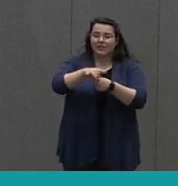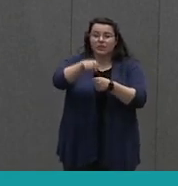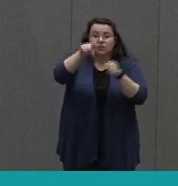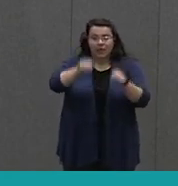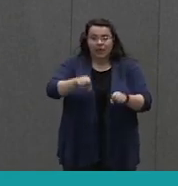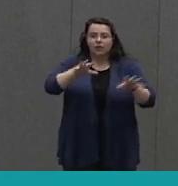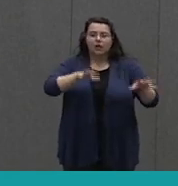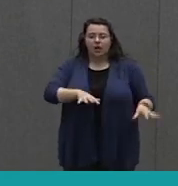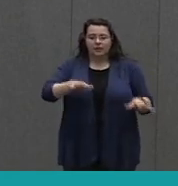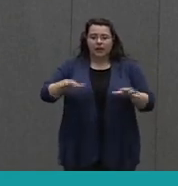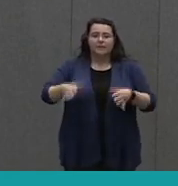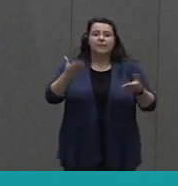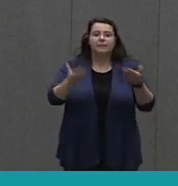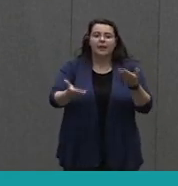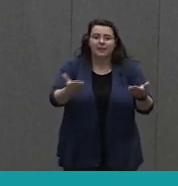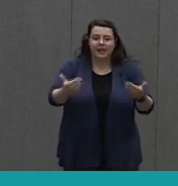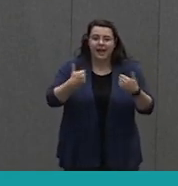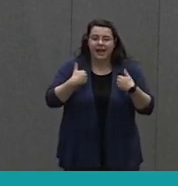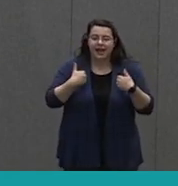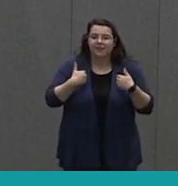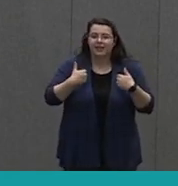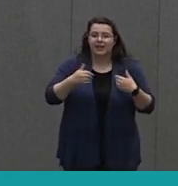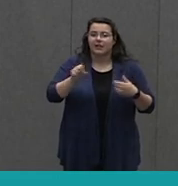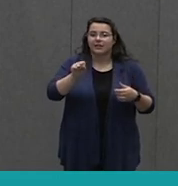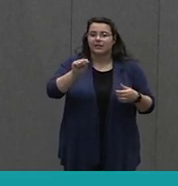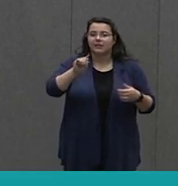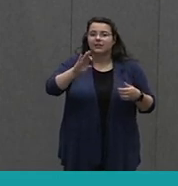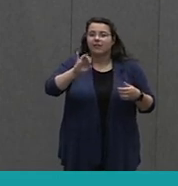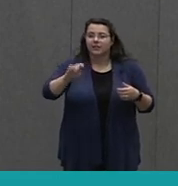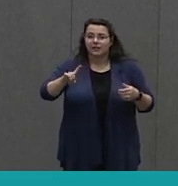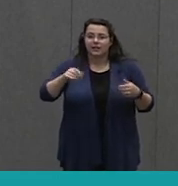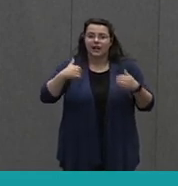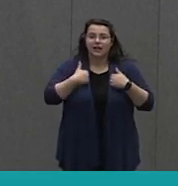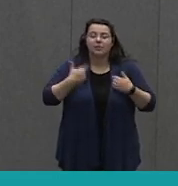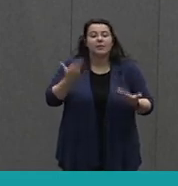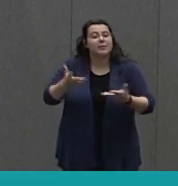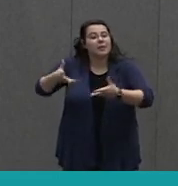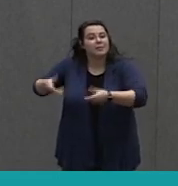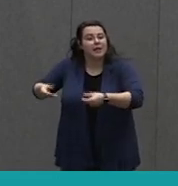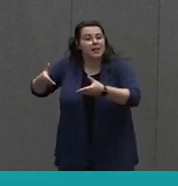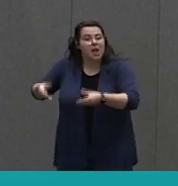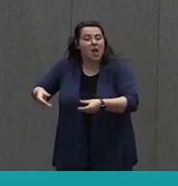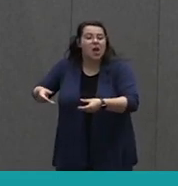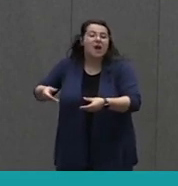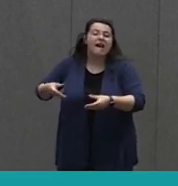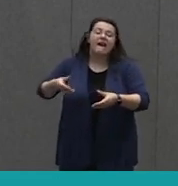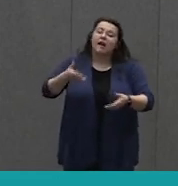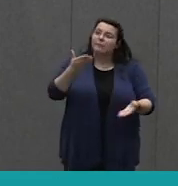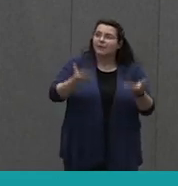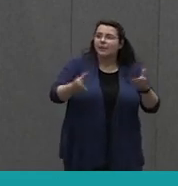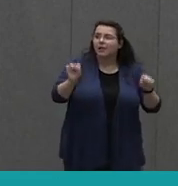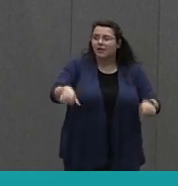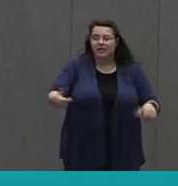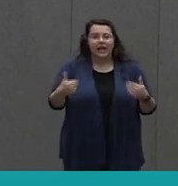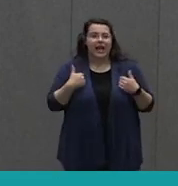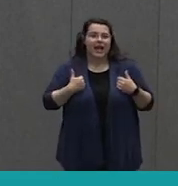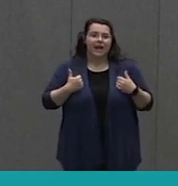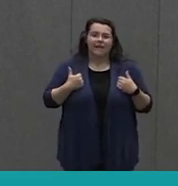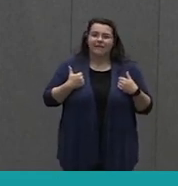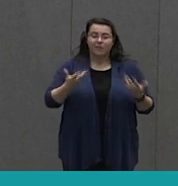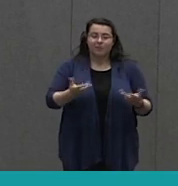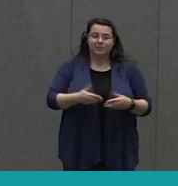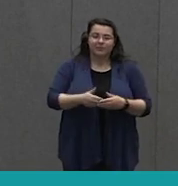calm down? That would be a good idea, to find a good place in your house that could be your own